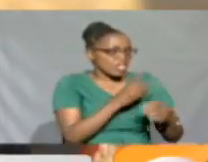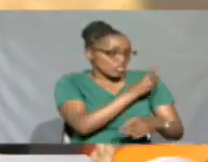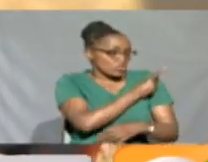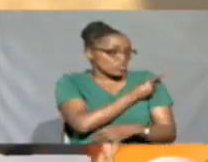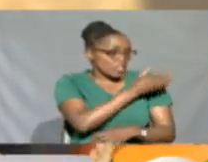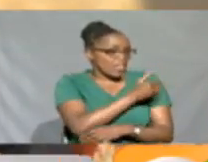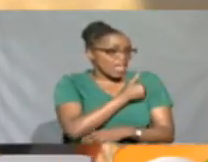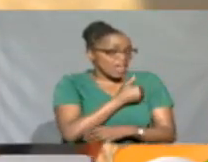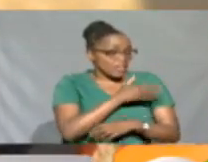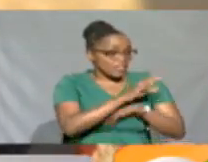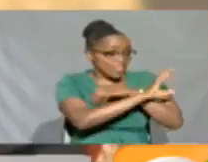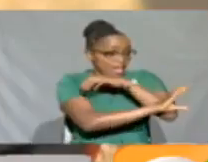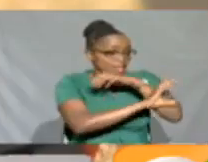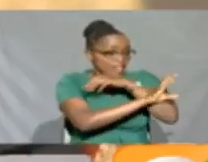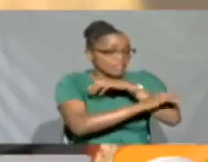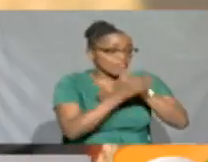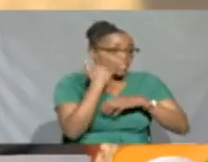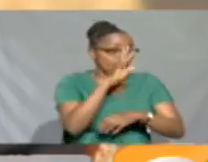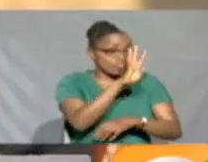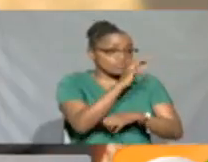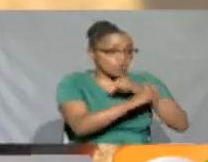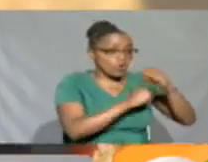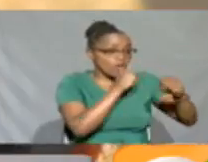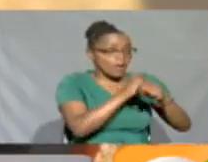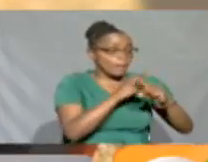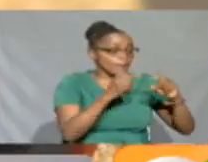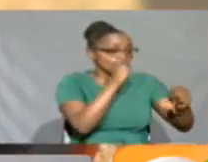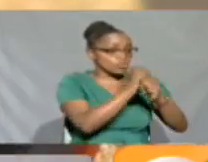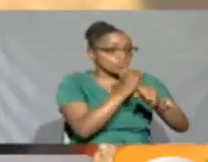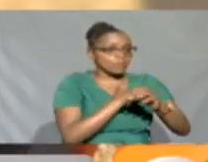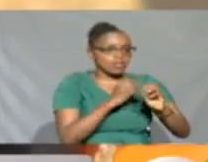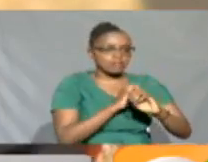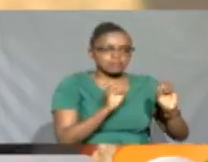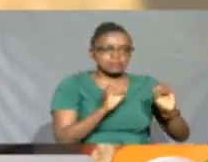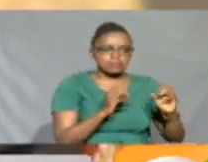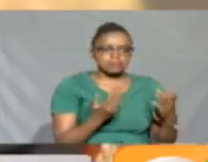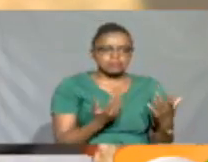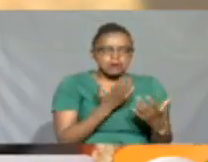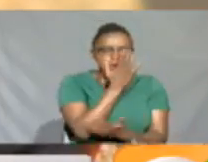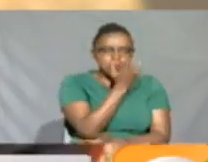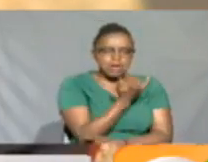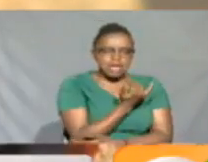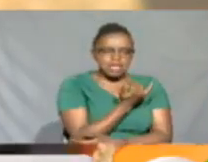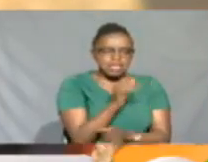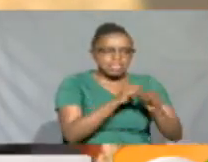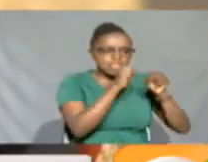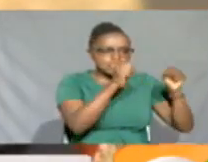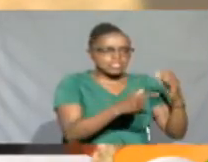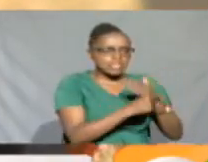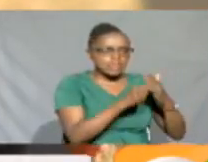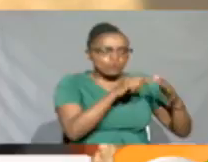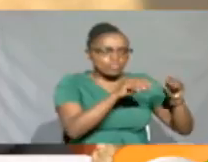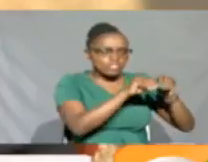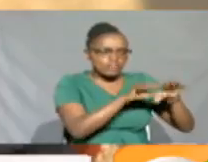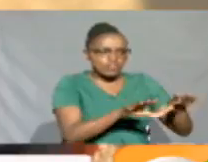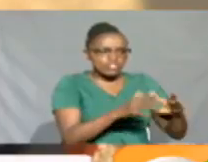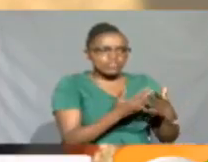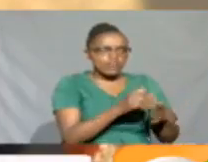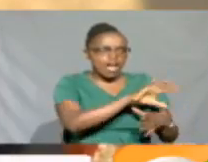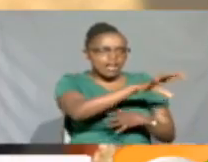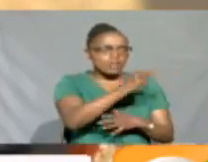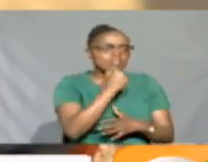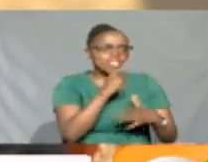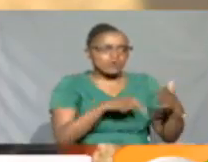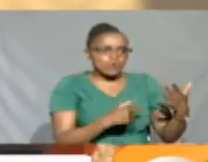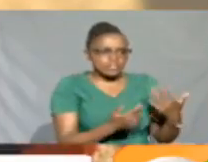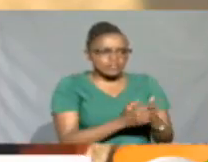doctors currently in this country for the last 4 years who are unemployed simply because of a system called devolution, where counties are